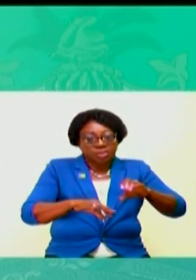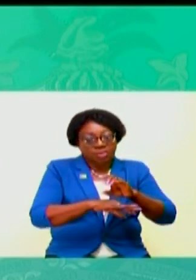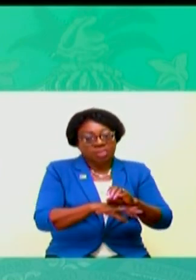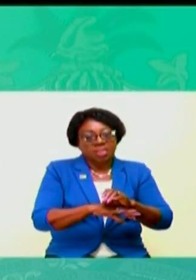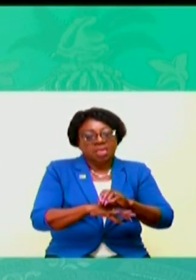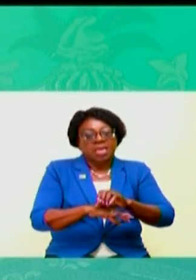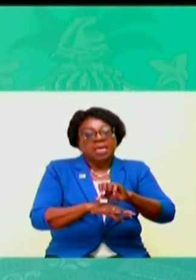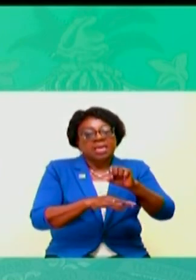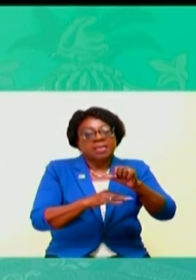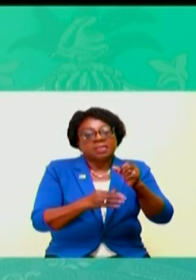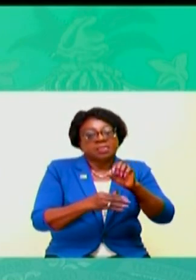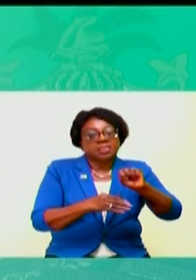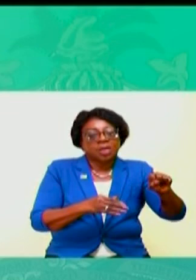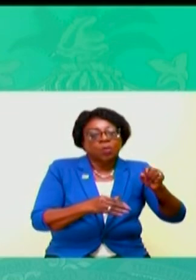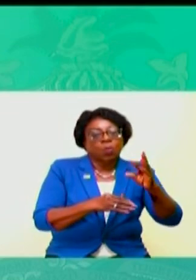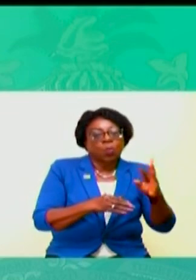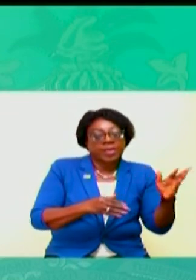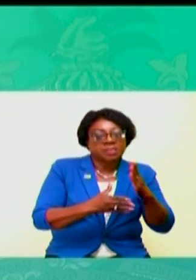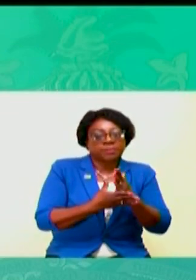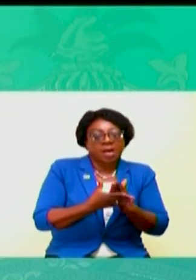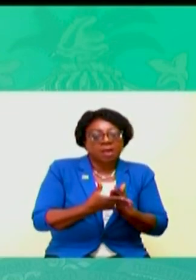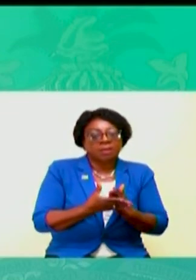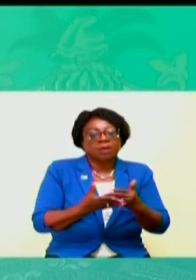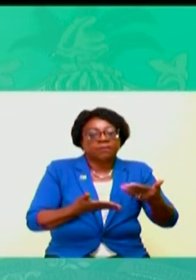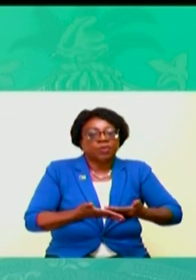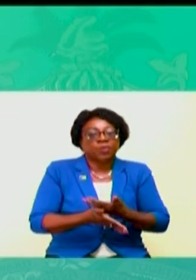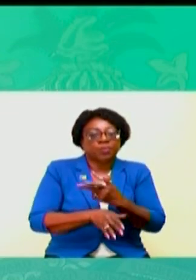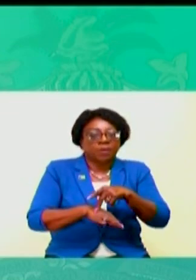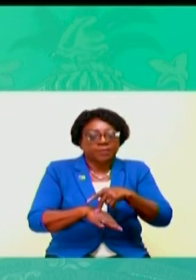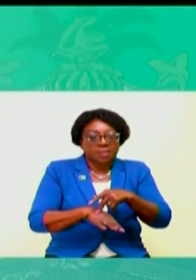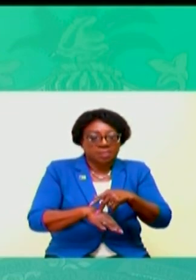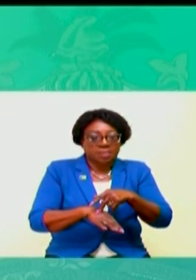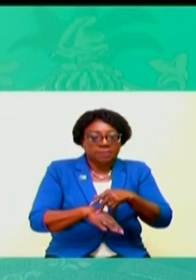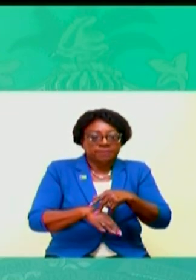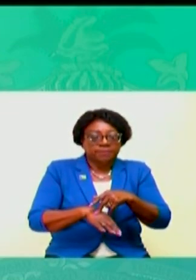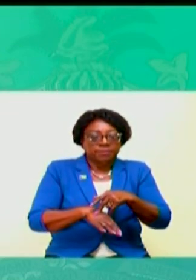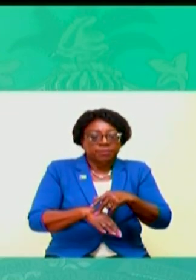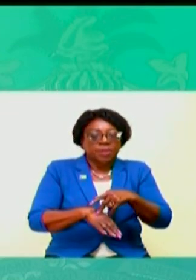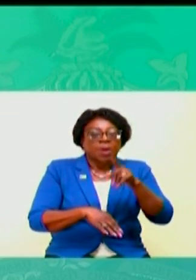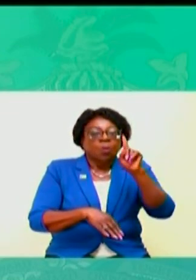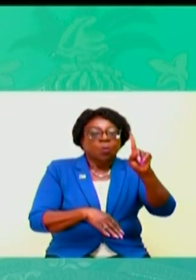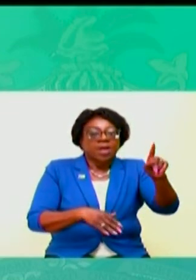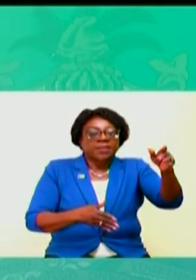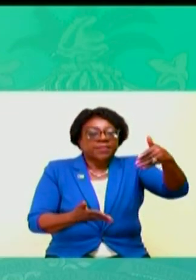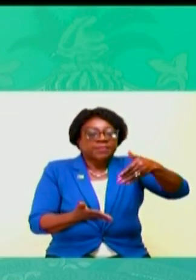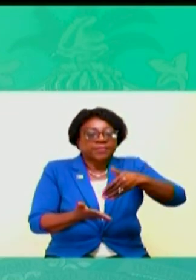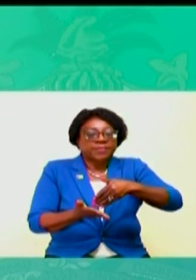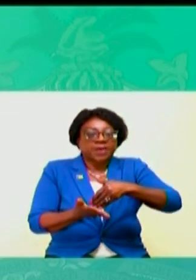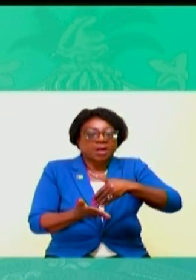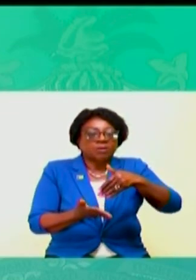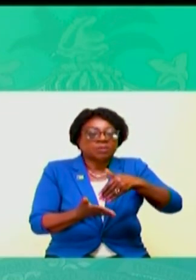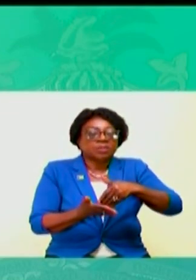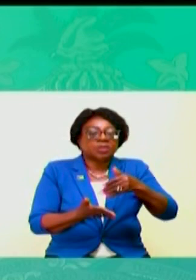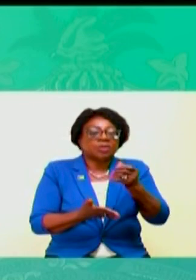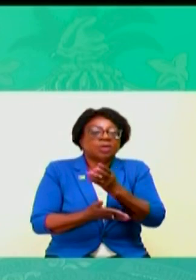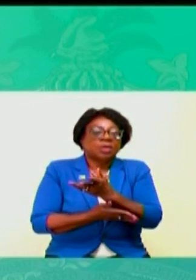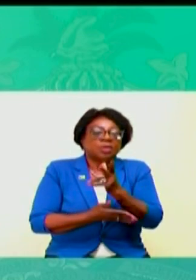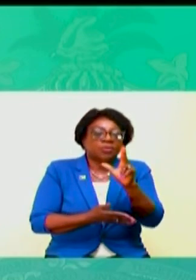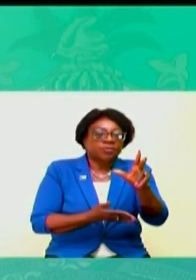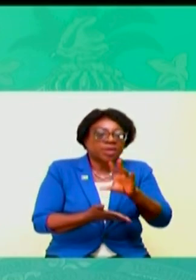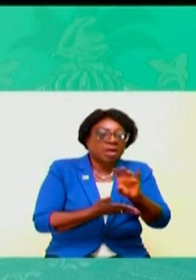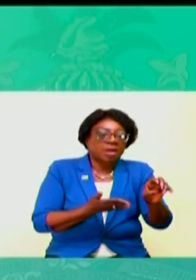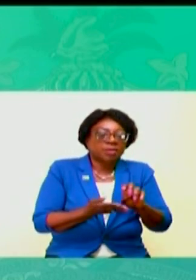Southwest Corridor of New Providence, including Carmichael. Approximately 1,300 job seekers attended that